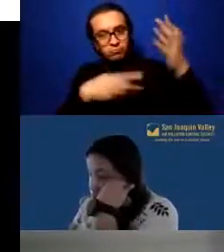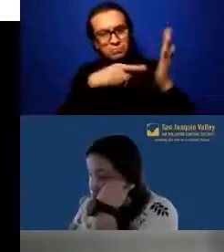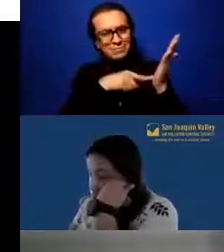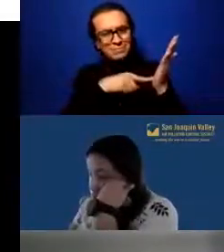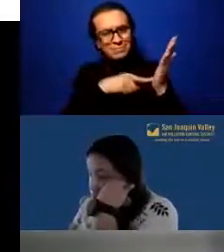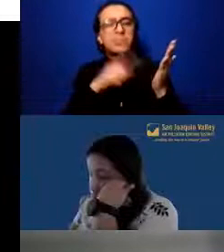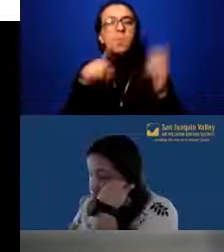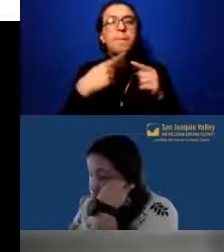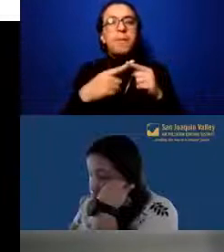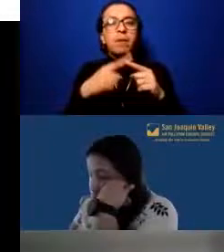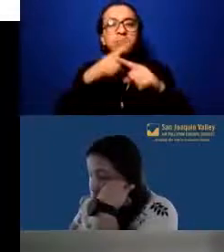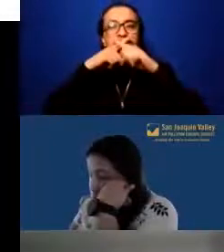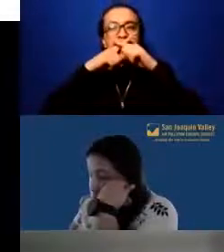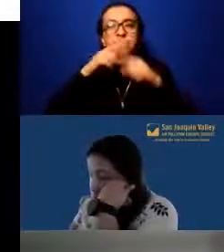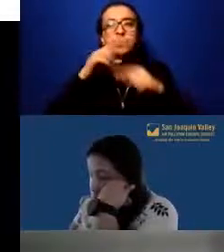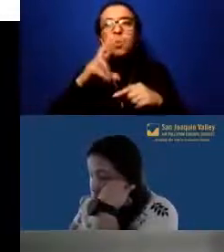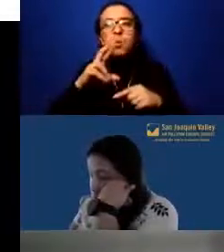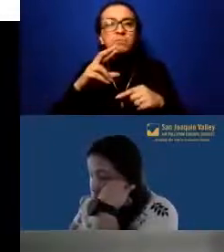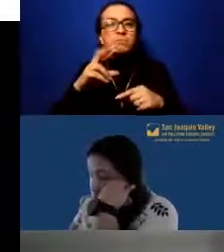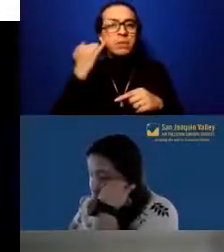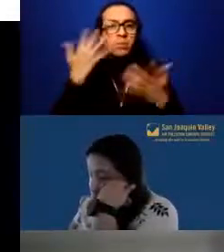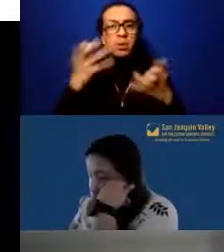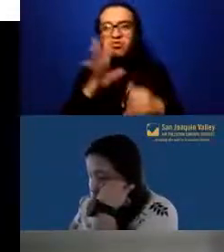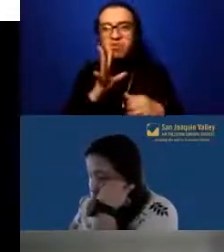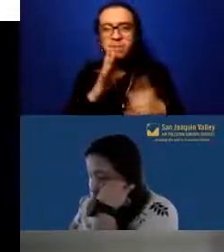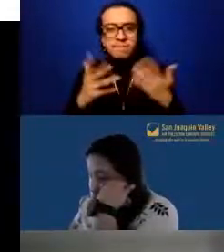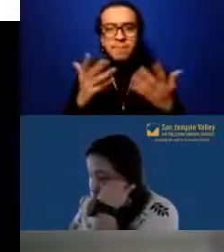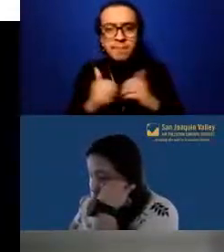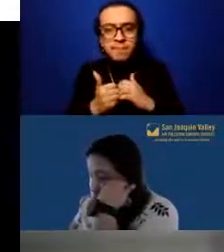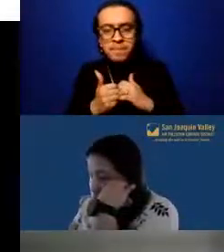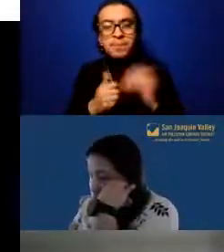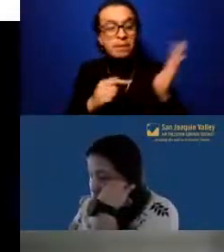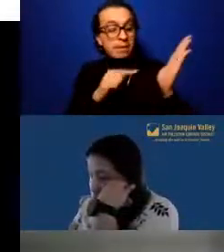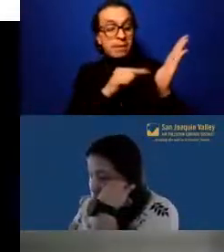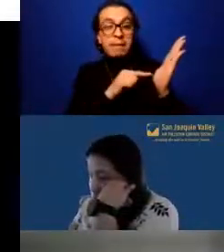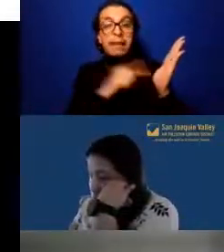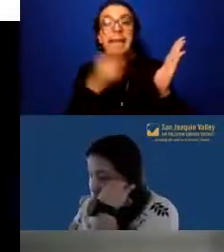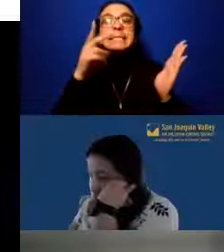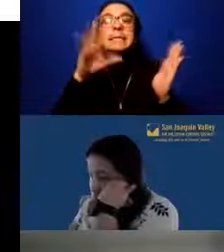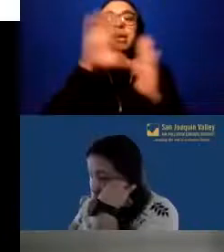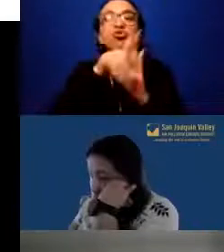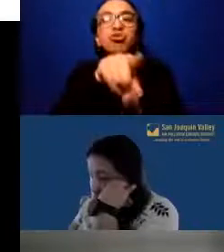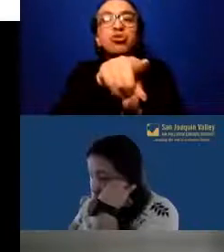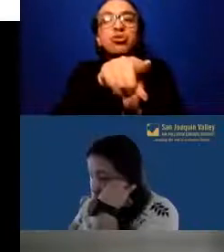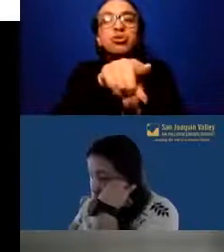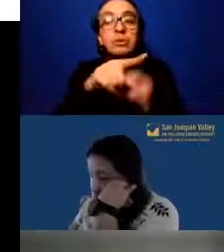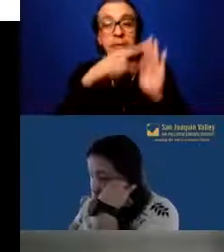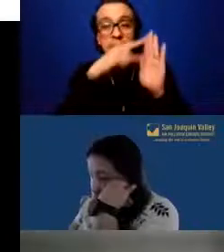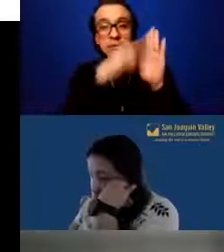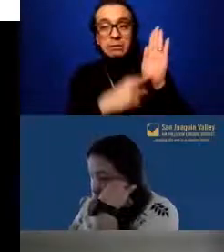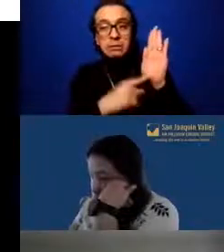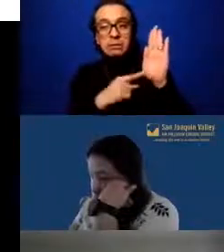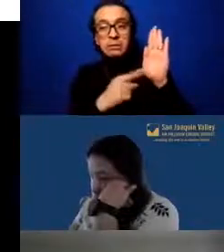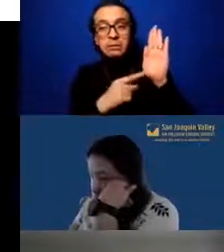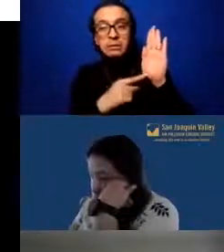unmute ourselves or to reactivate our mics? So if you look at the screen, if you look at the bottom left,